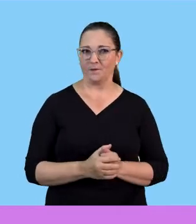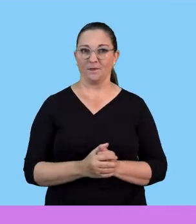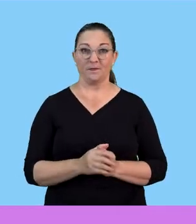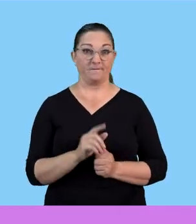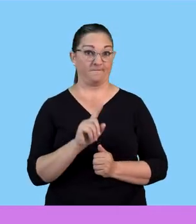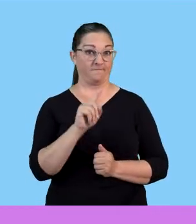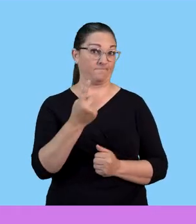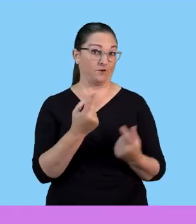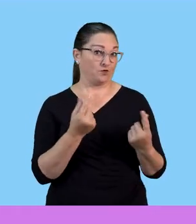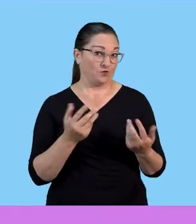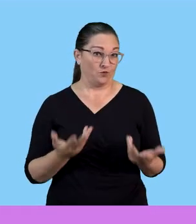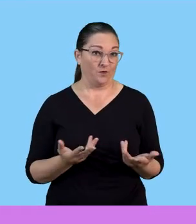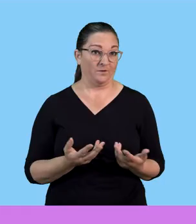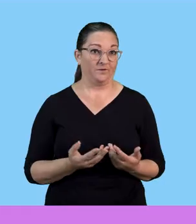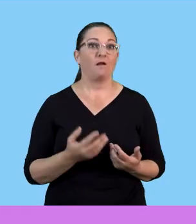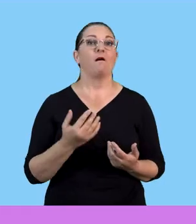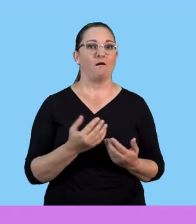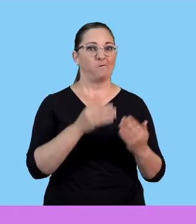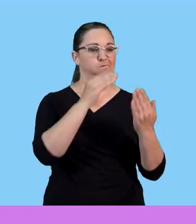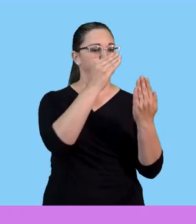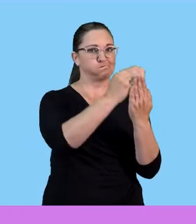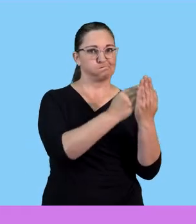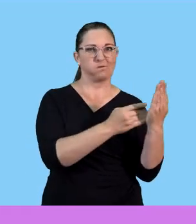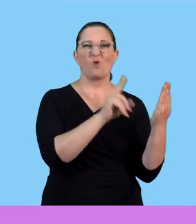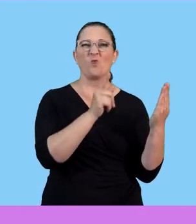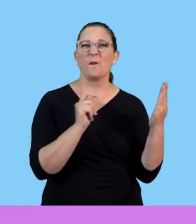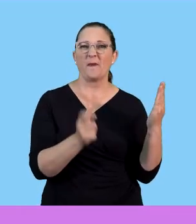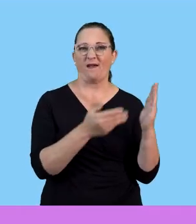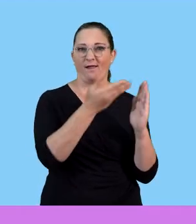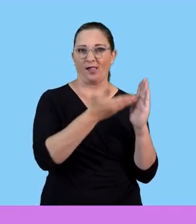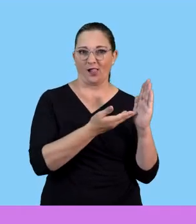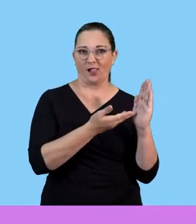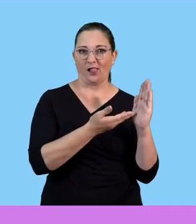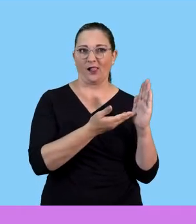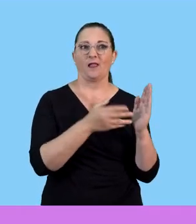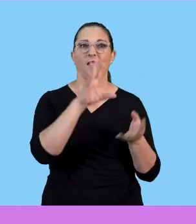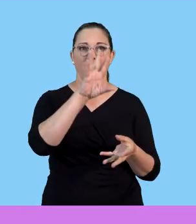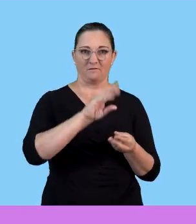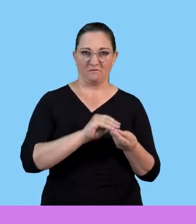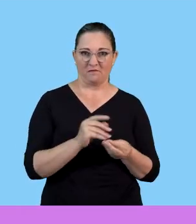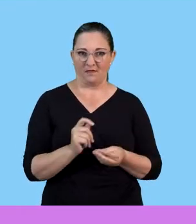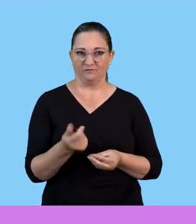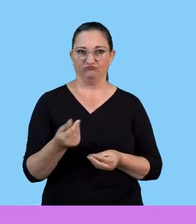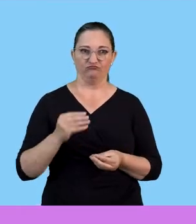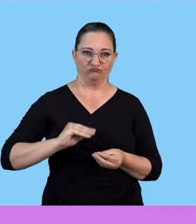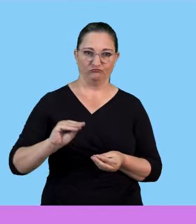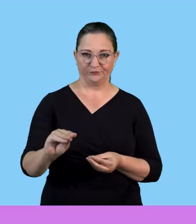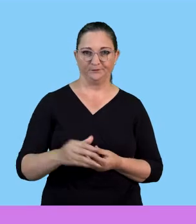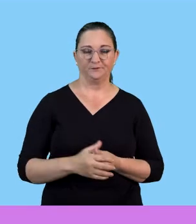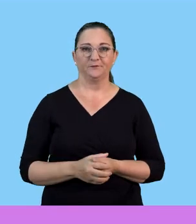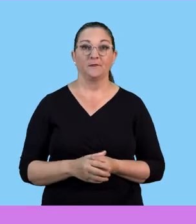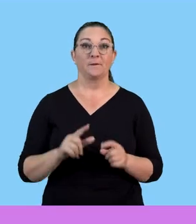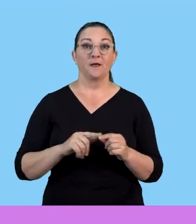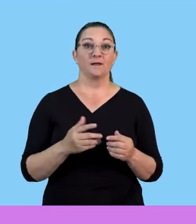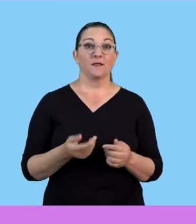shopping? First of all, this is the list of what she bought and her balance due, and then